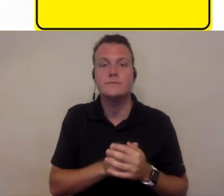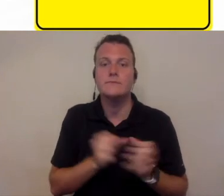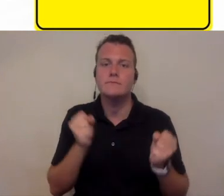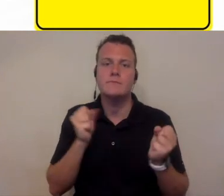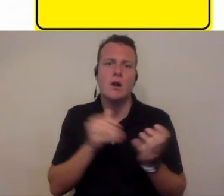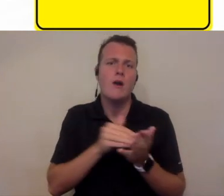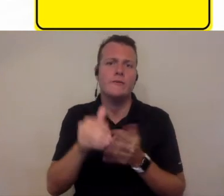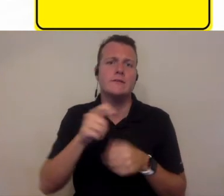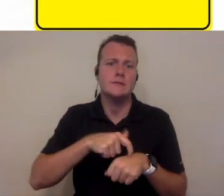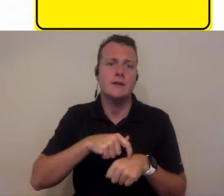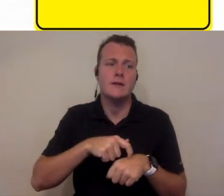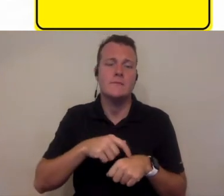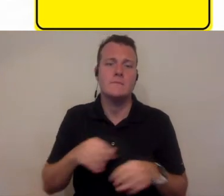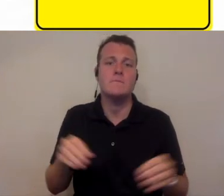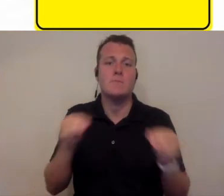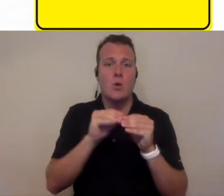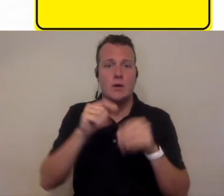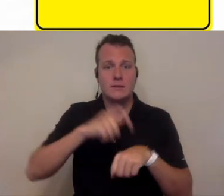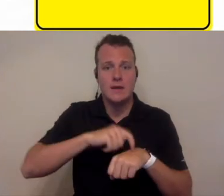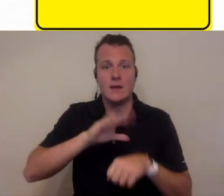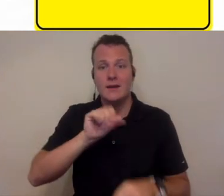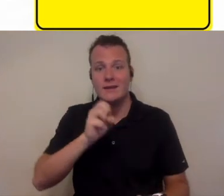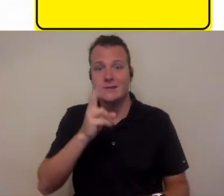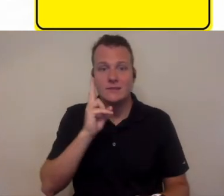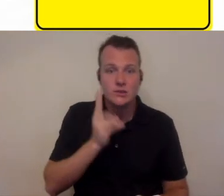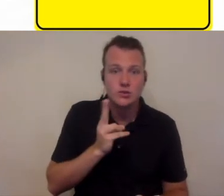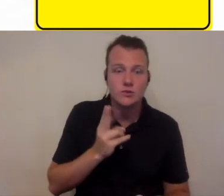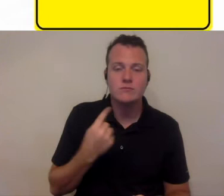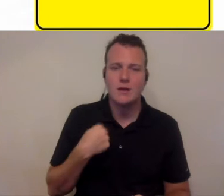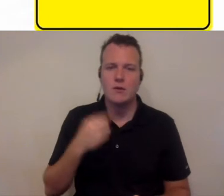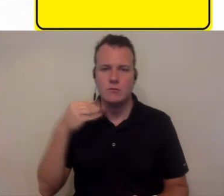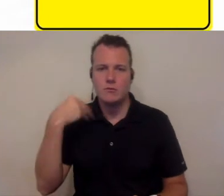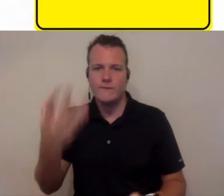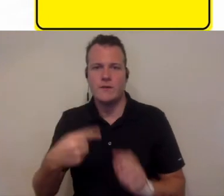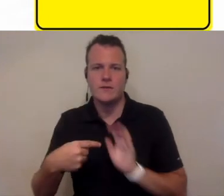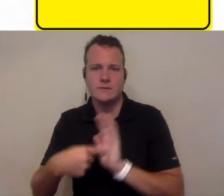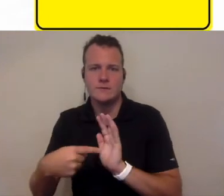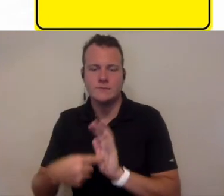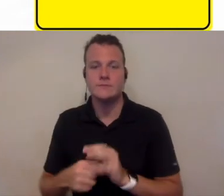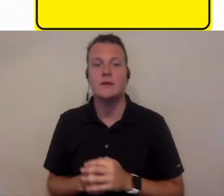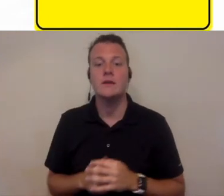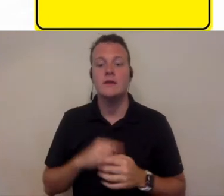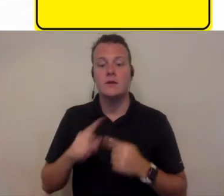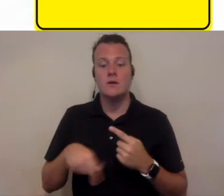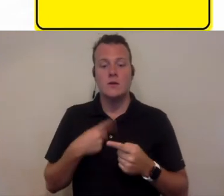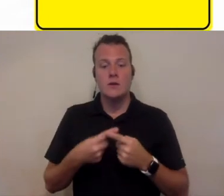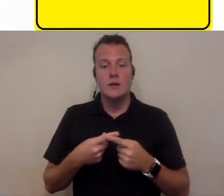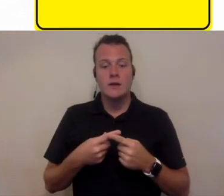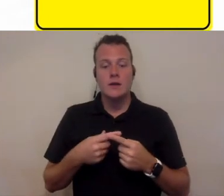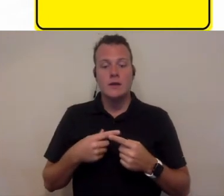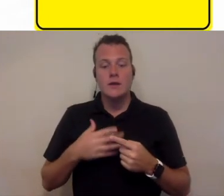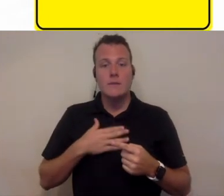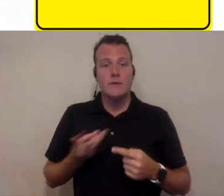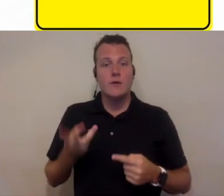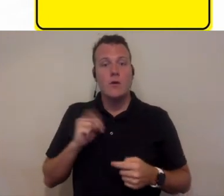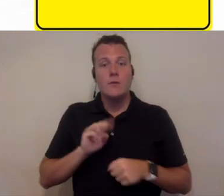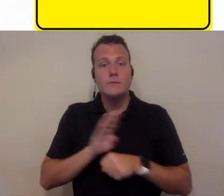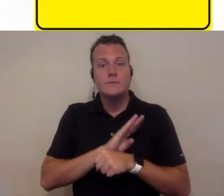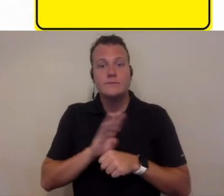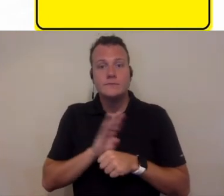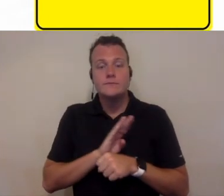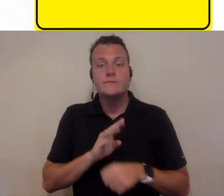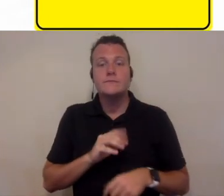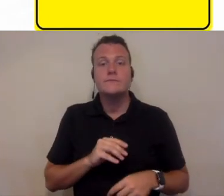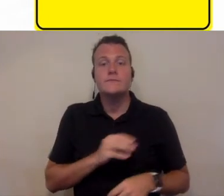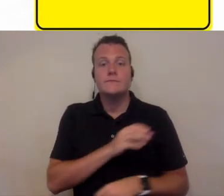Medicare for the actual test. Oftentimes, it takes a lot longer to do a case history, and I'll give you an